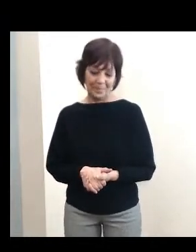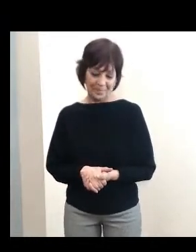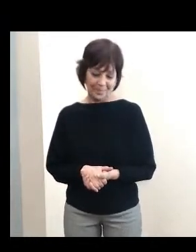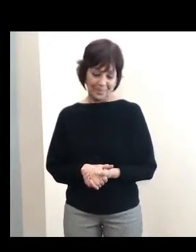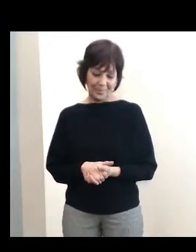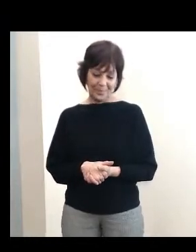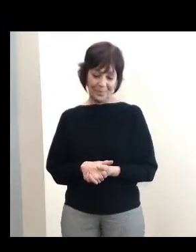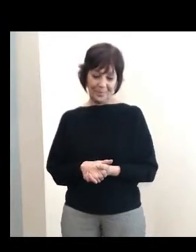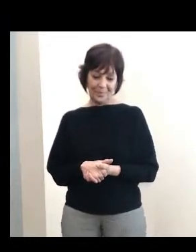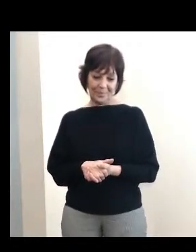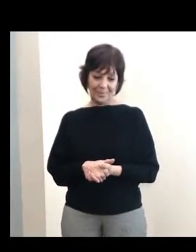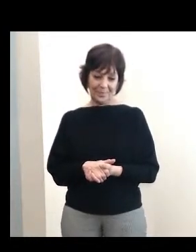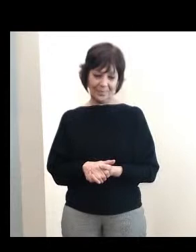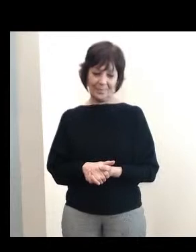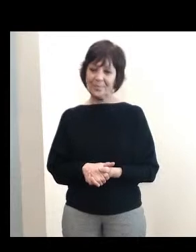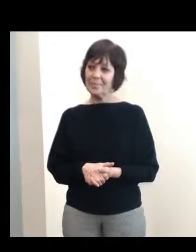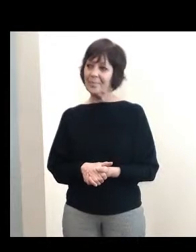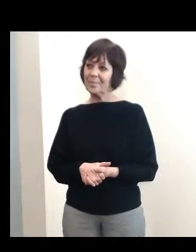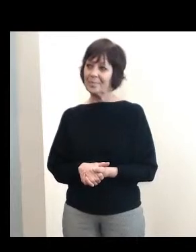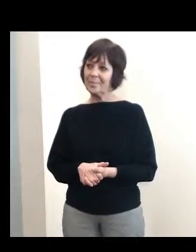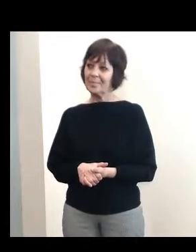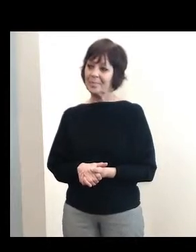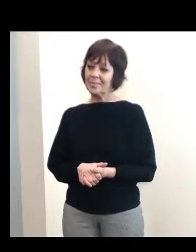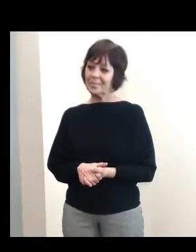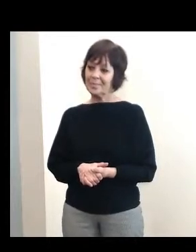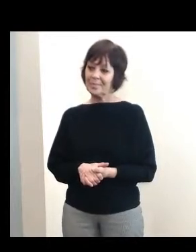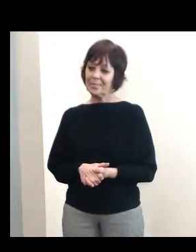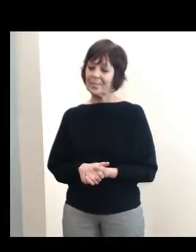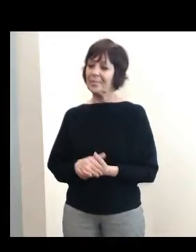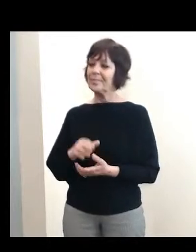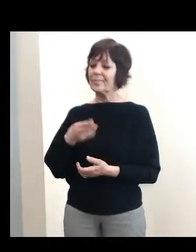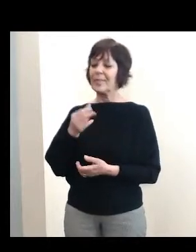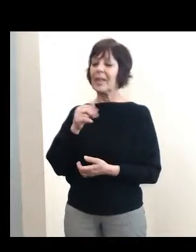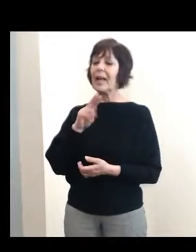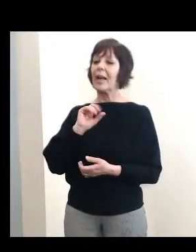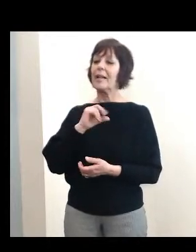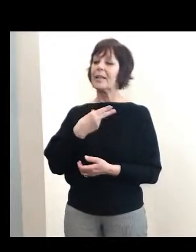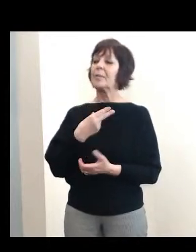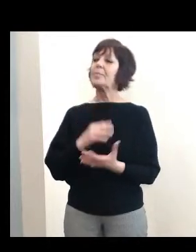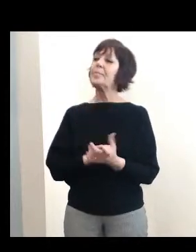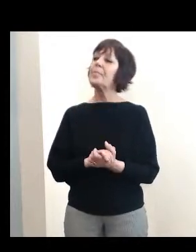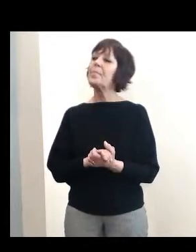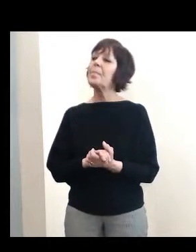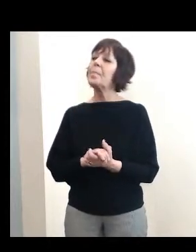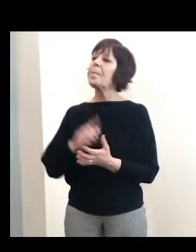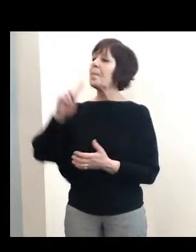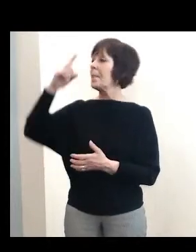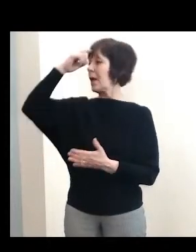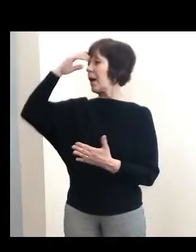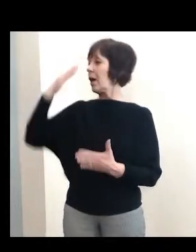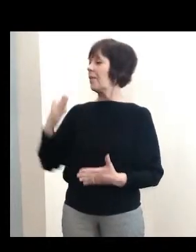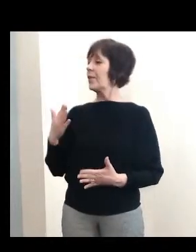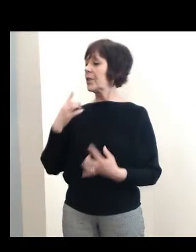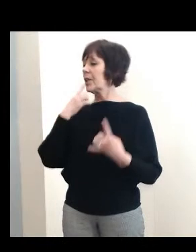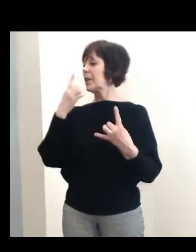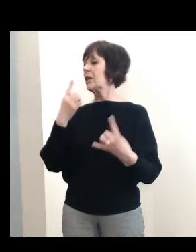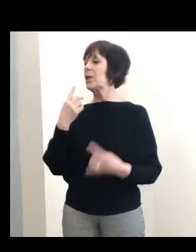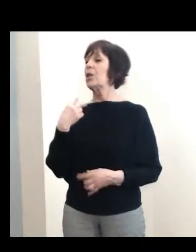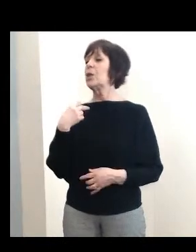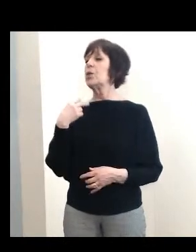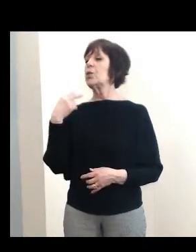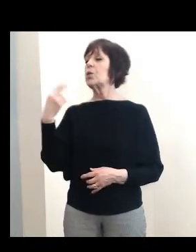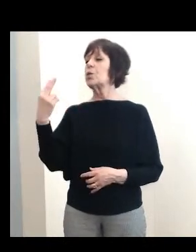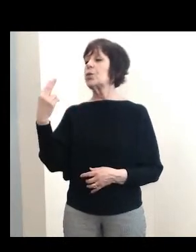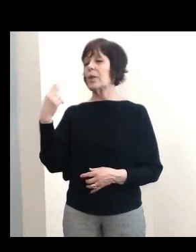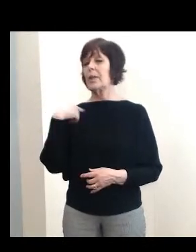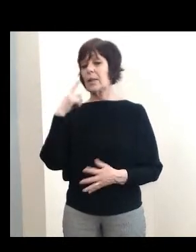Channel 7, WKBW, anyone on? Yes, this is Hannah Bueller. The governor announced 2 cases of the UK